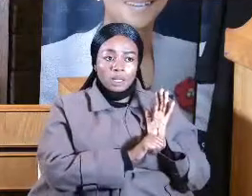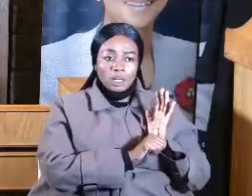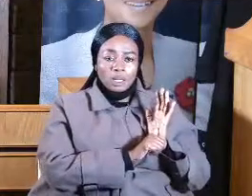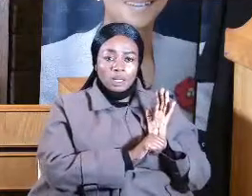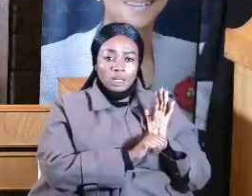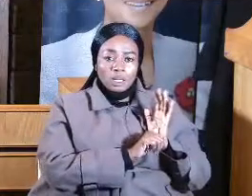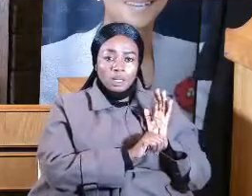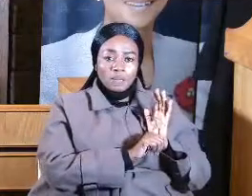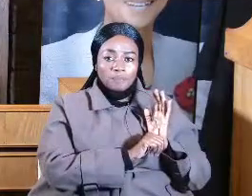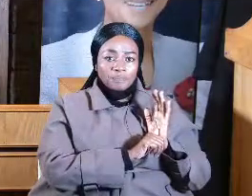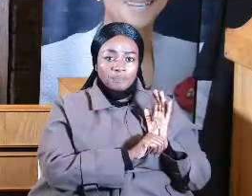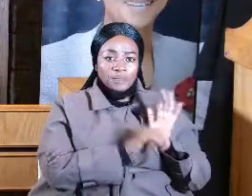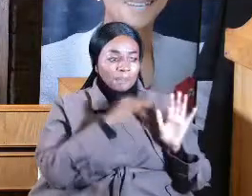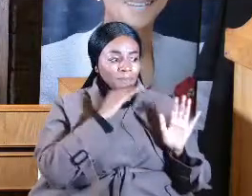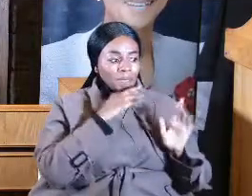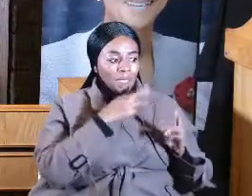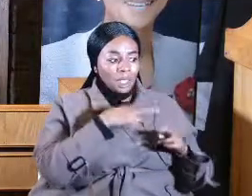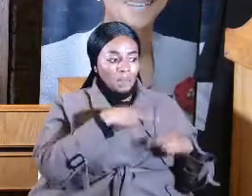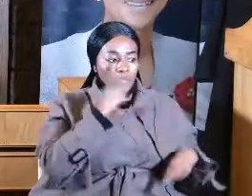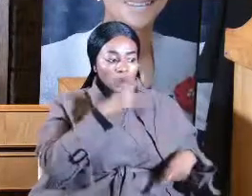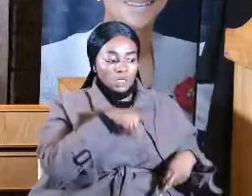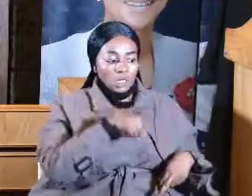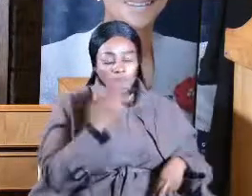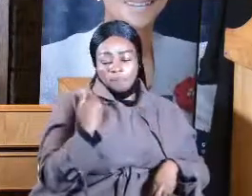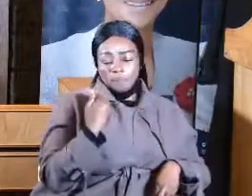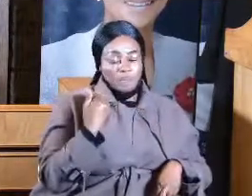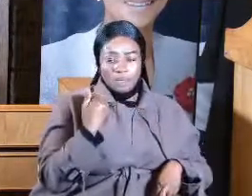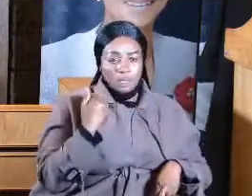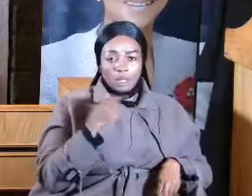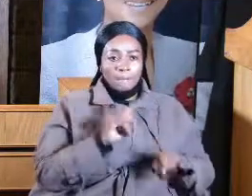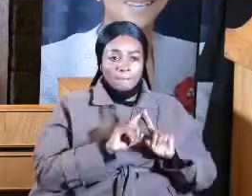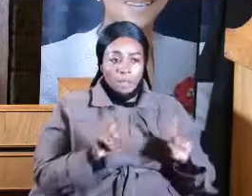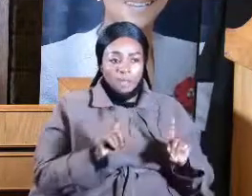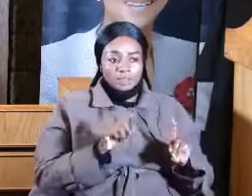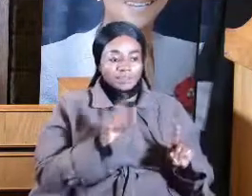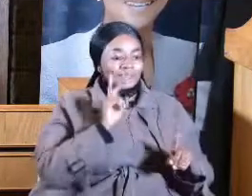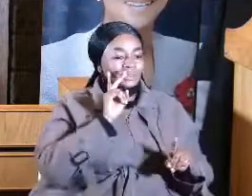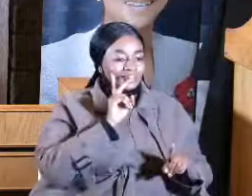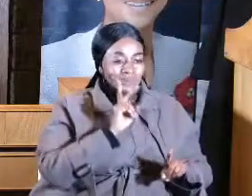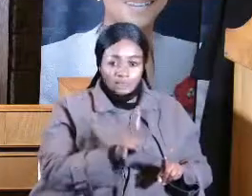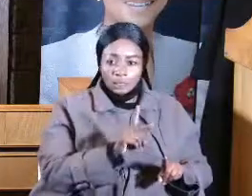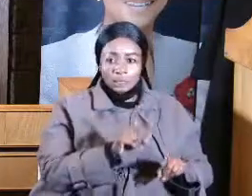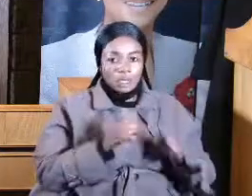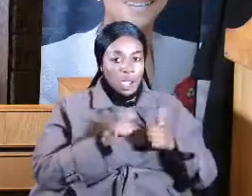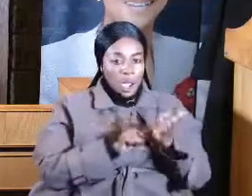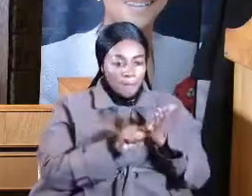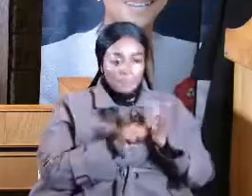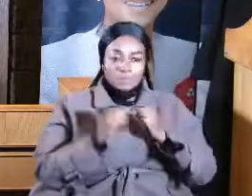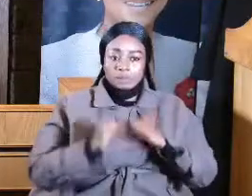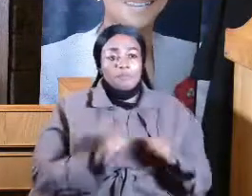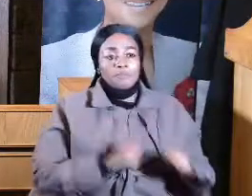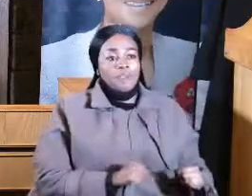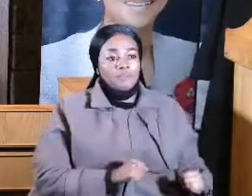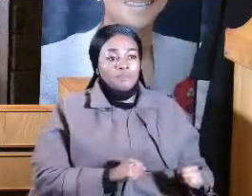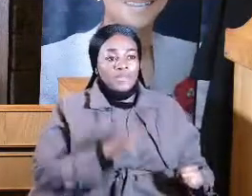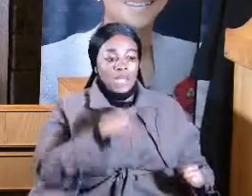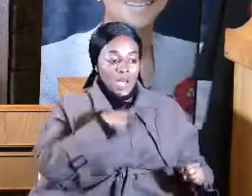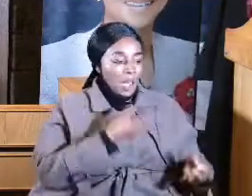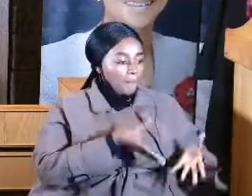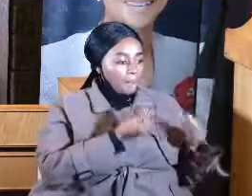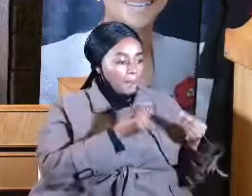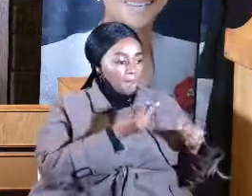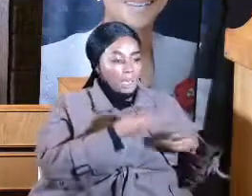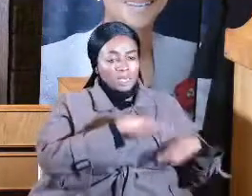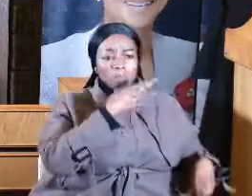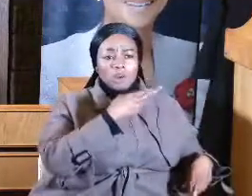a recent report, but when you look at the trends, it's still happening even now. Because the one that I managed to get, it was